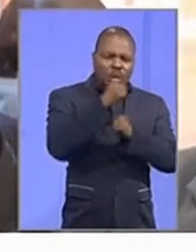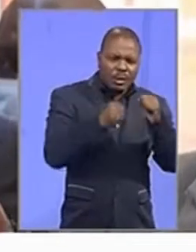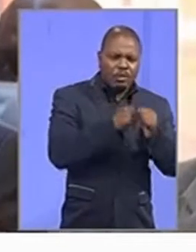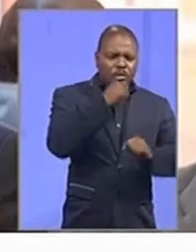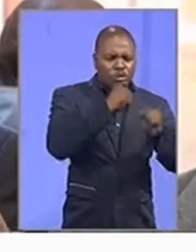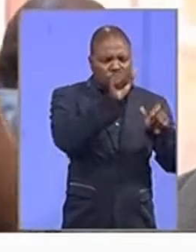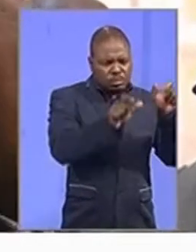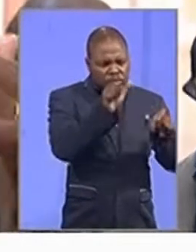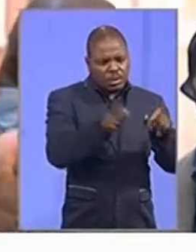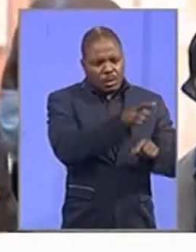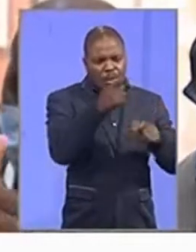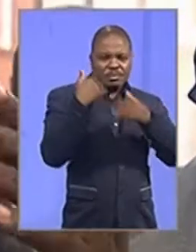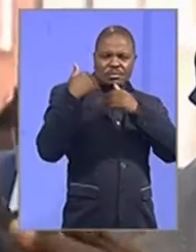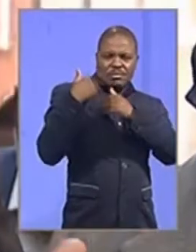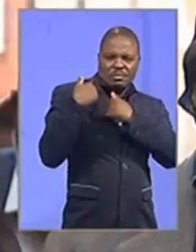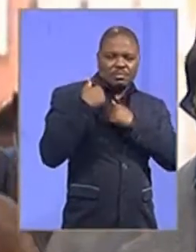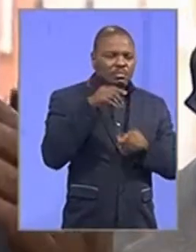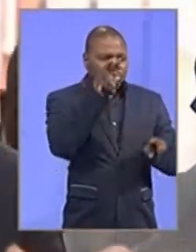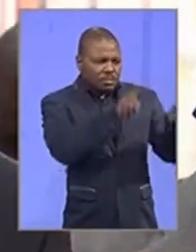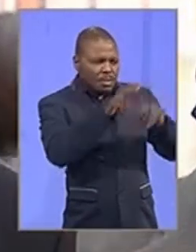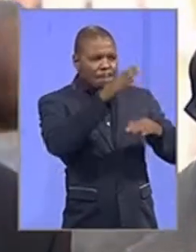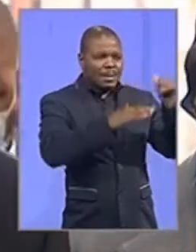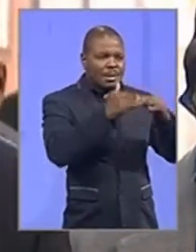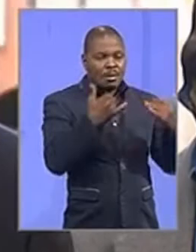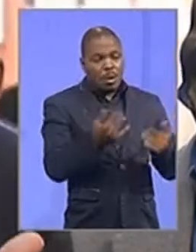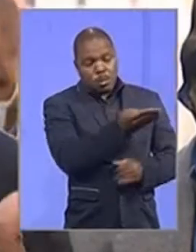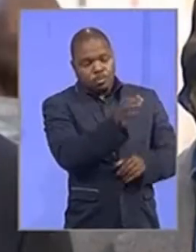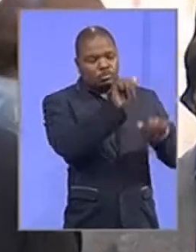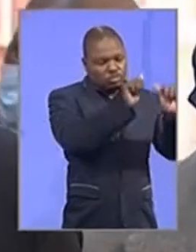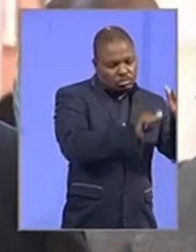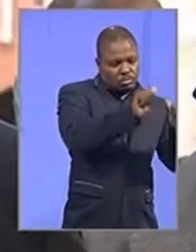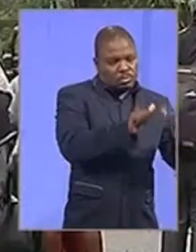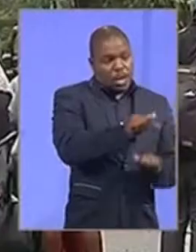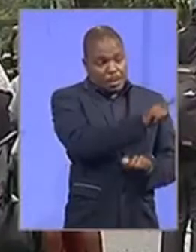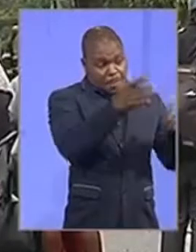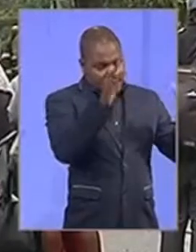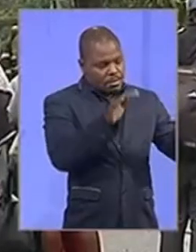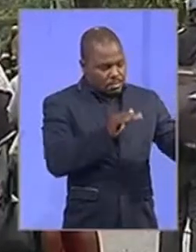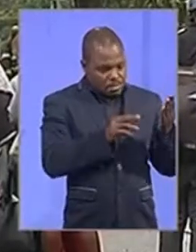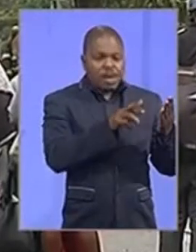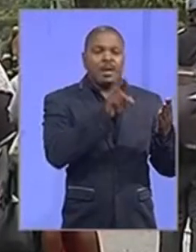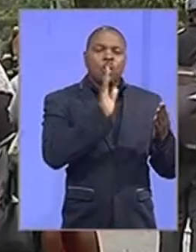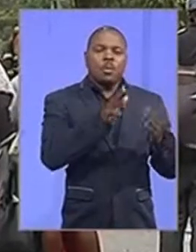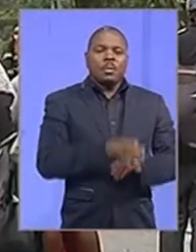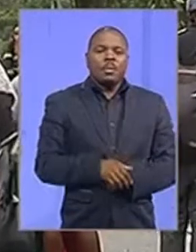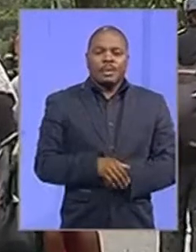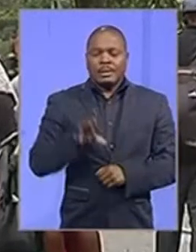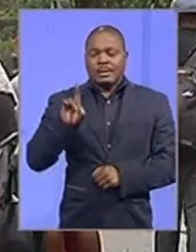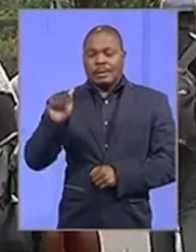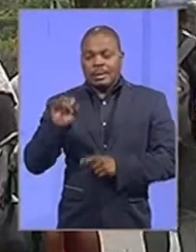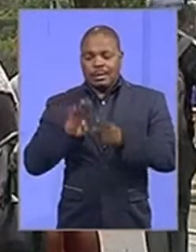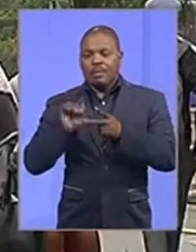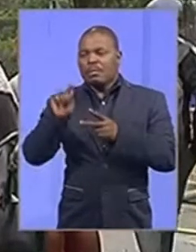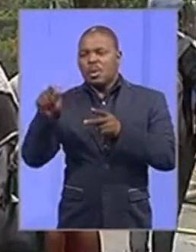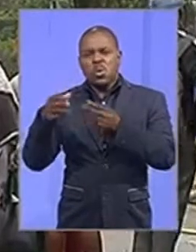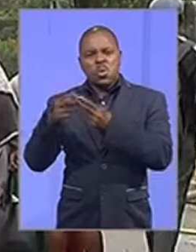are responsible for the conditions of our building. They are doing an assessment. They'll give us a report. DA le tše dingwe tša di-unione di re mollo wo